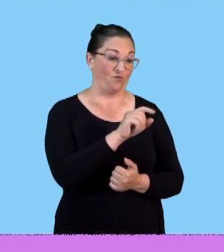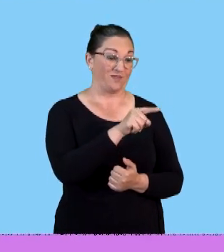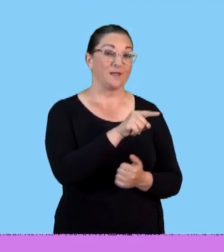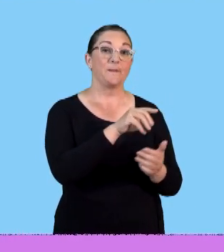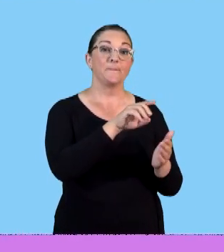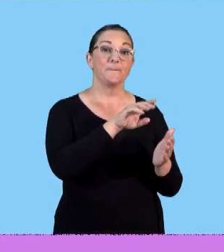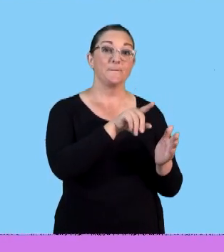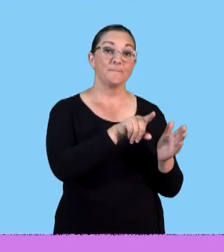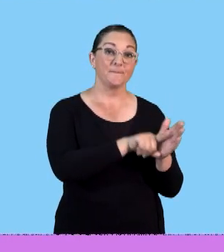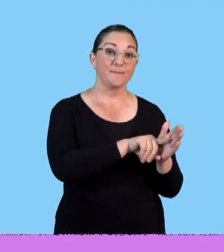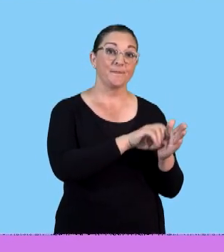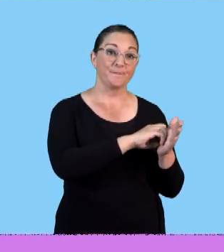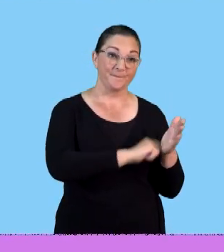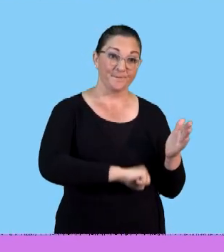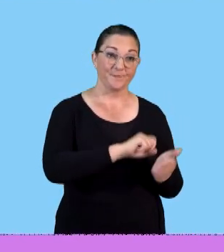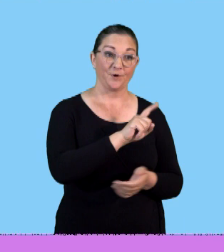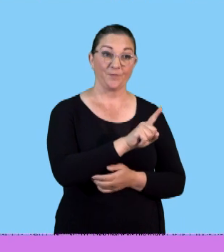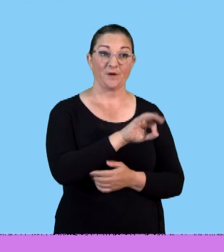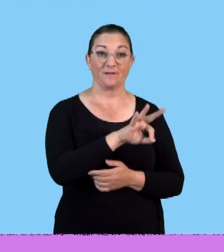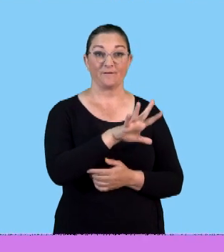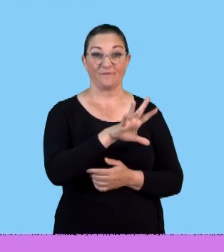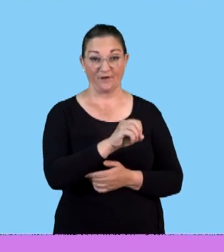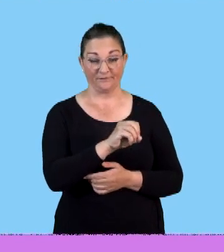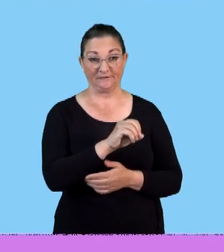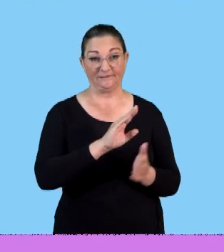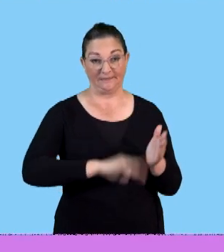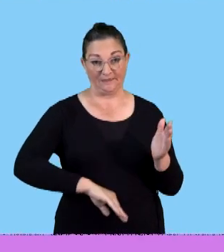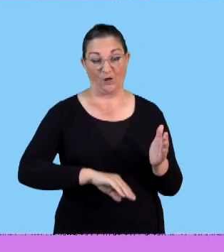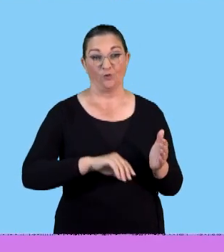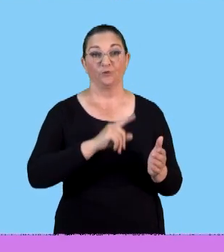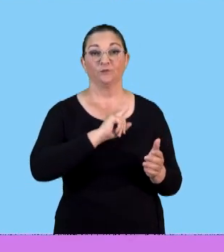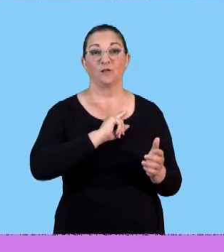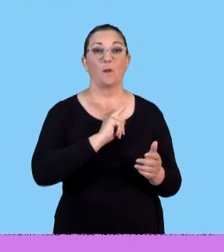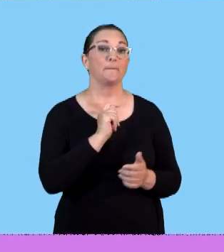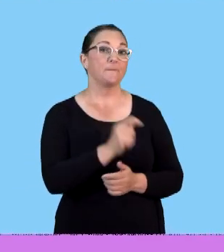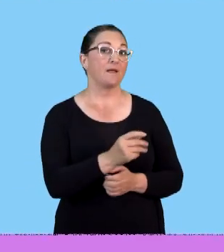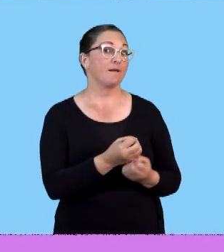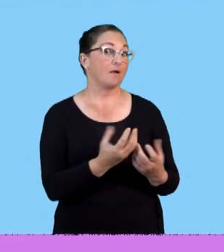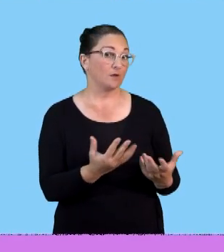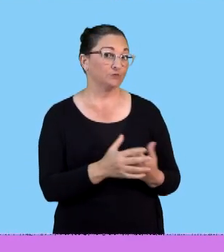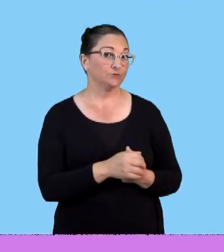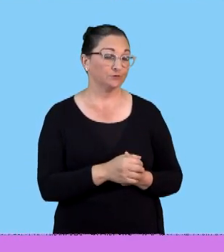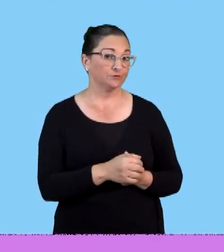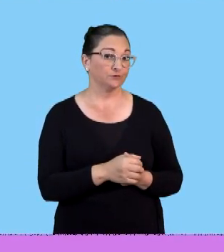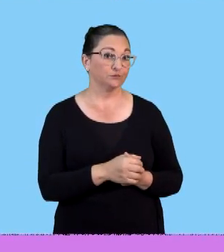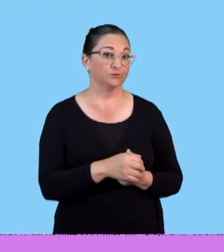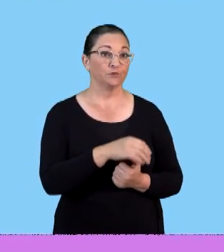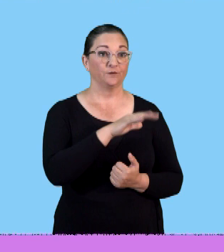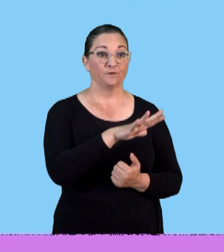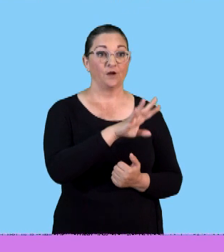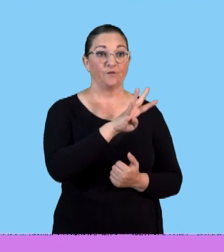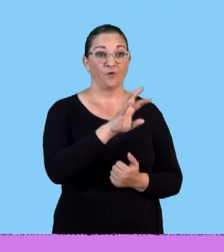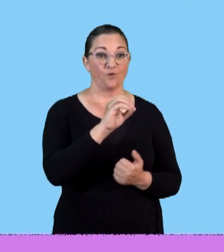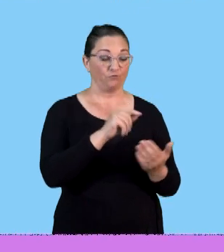5,400, minus the discount of 1,350. So I will then end up paying. So take